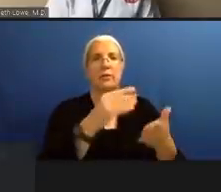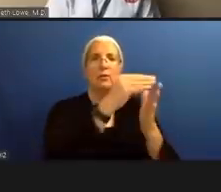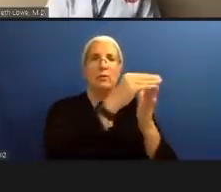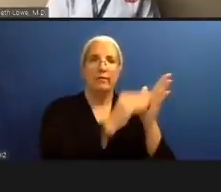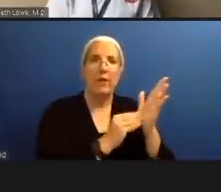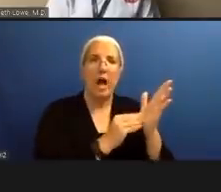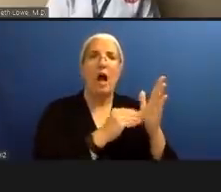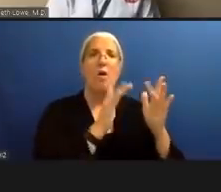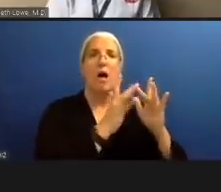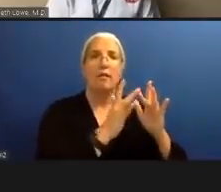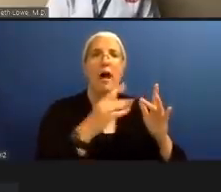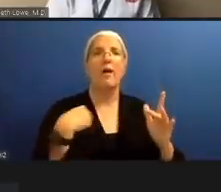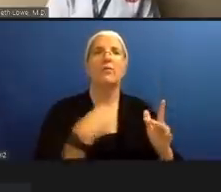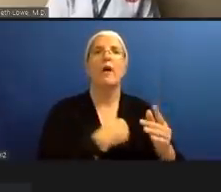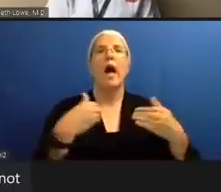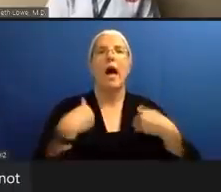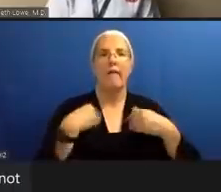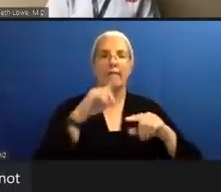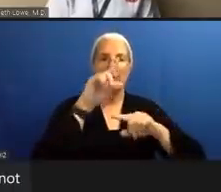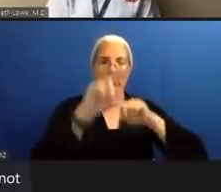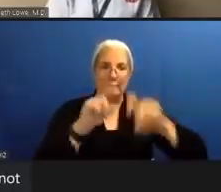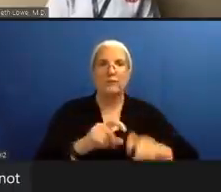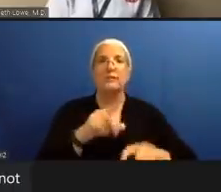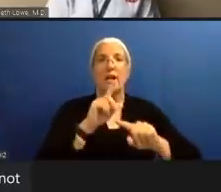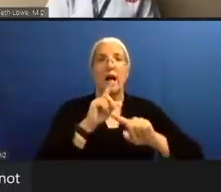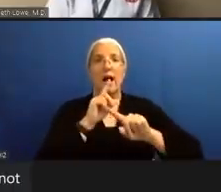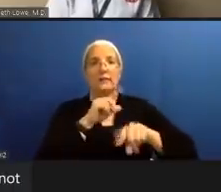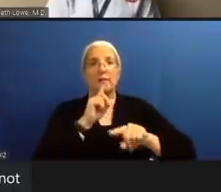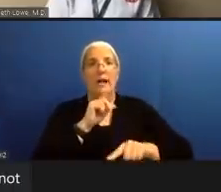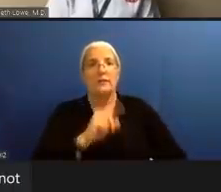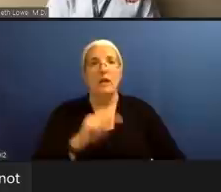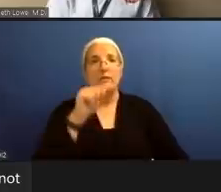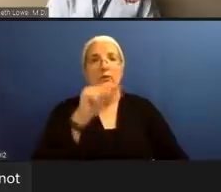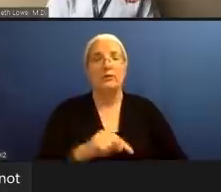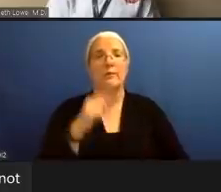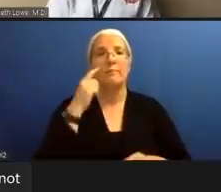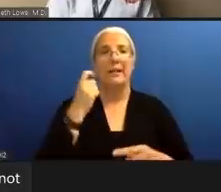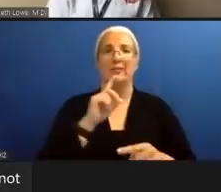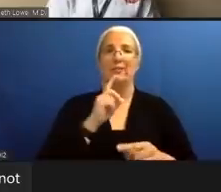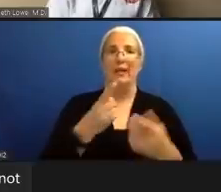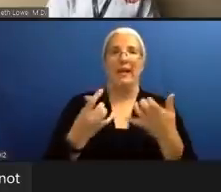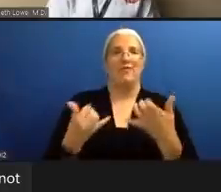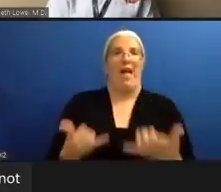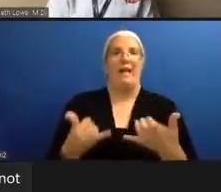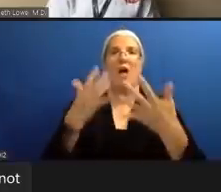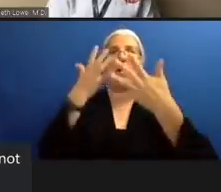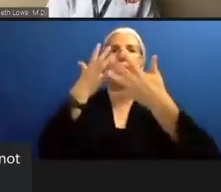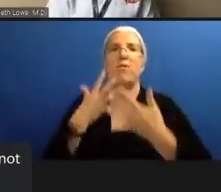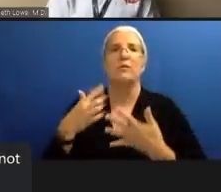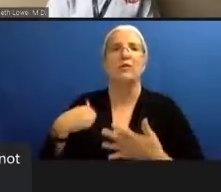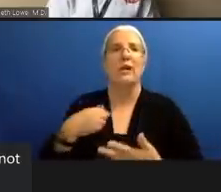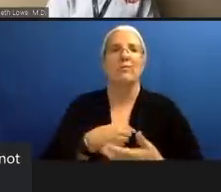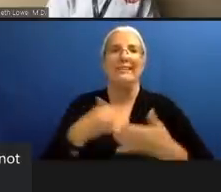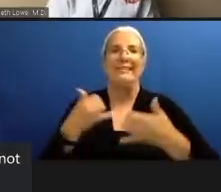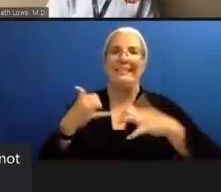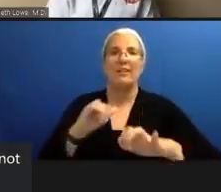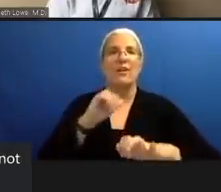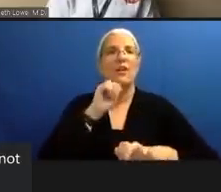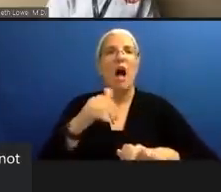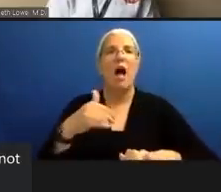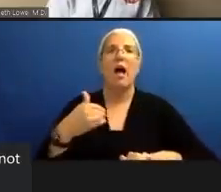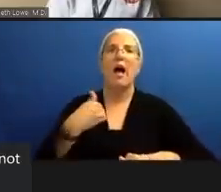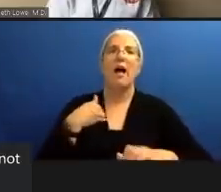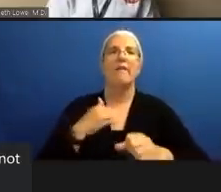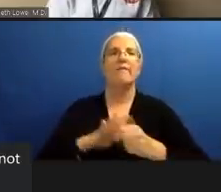whether or not they meet those criteria. Because really right now, unfortunately, we're still not ready to test the worried well, I would say. People who are